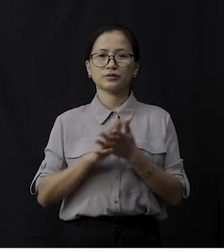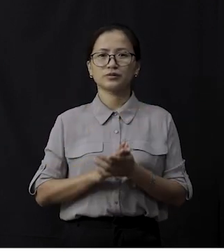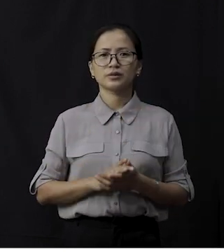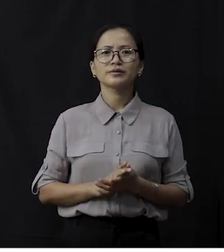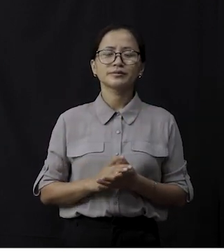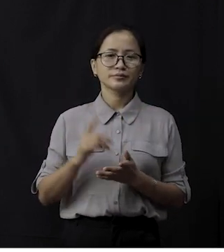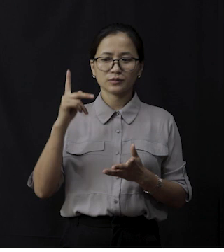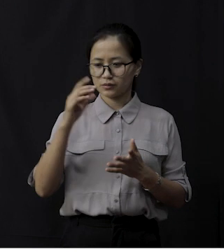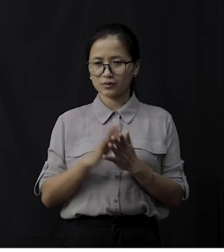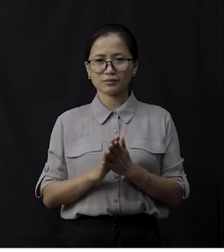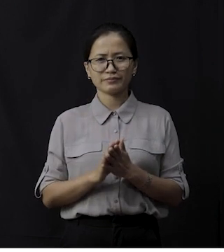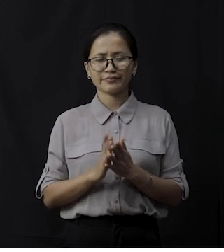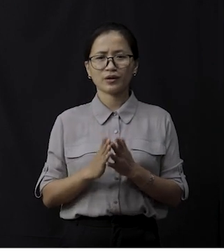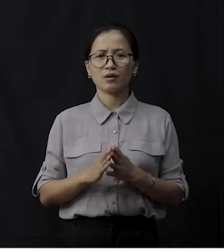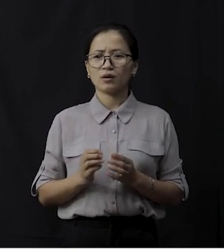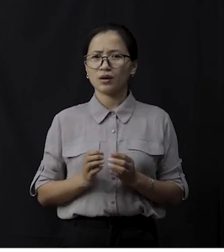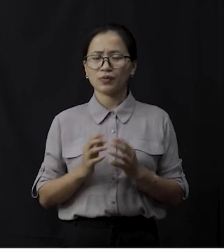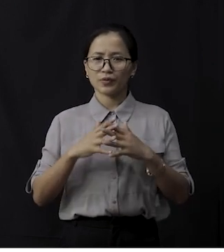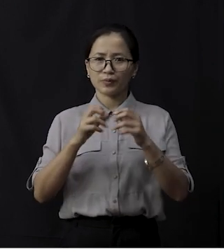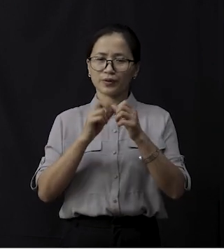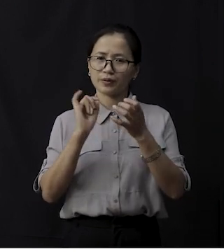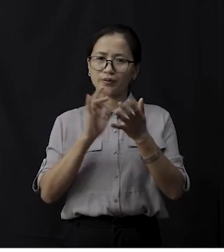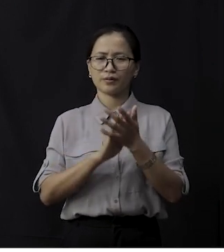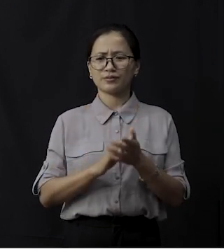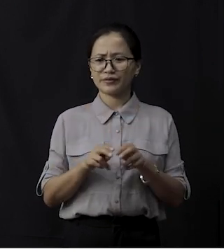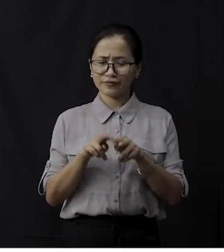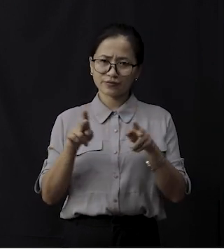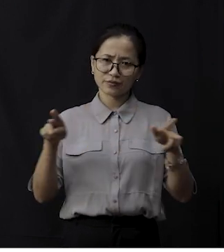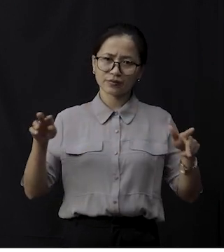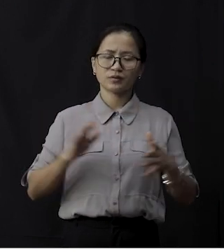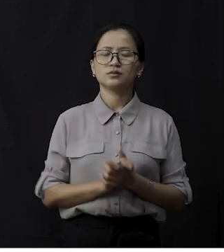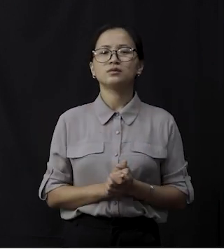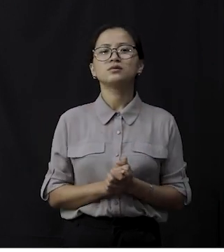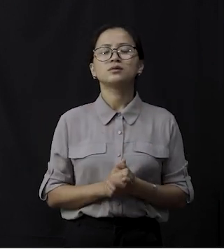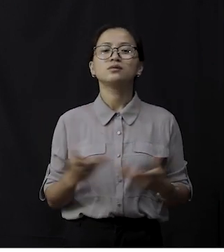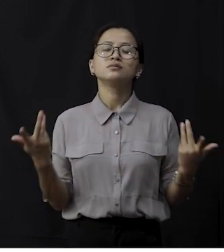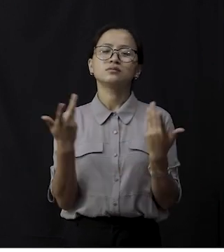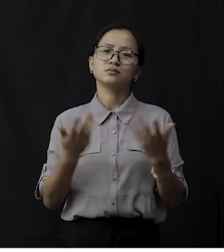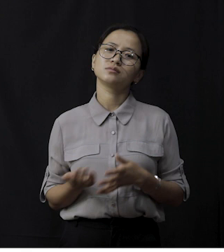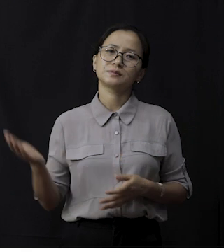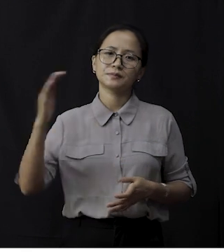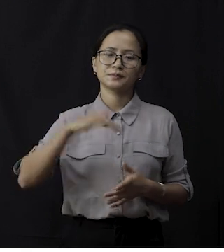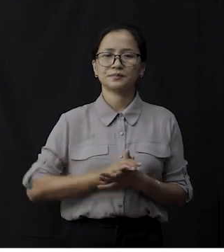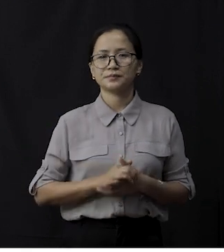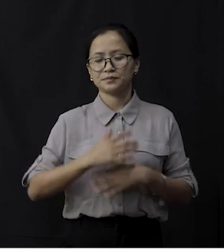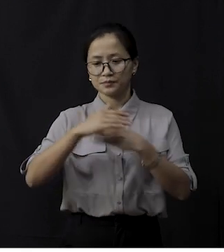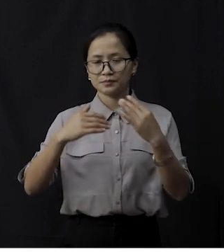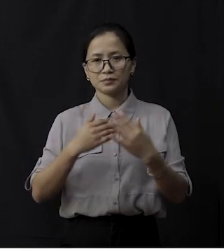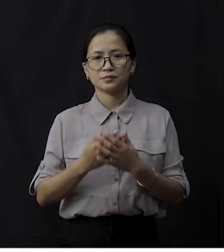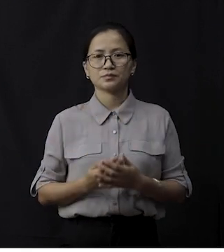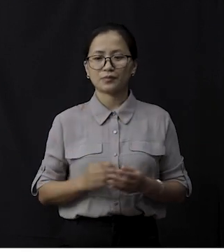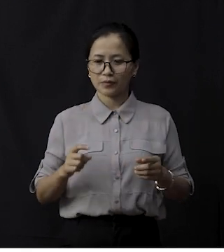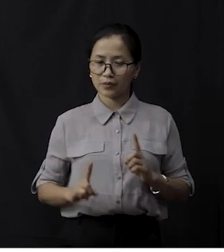Korean noodles or maybe the YY, the Maggi, Rampam, all these noodles, from where did they come? They all came